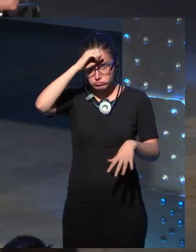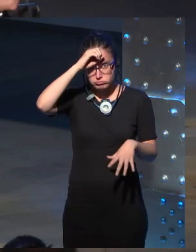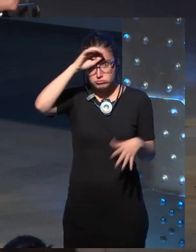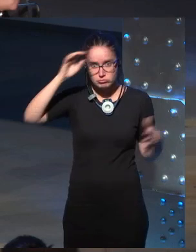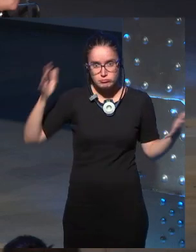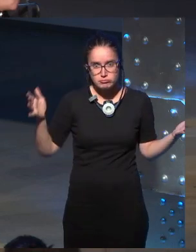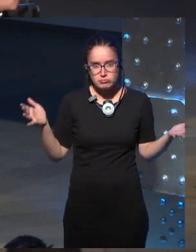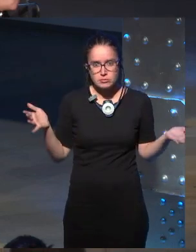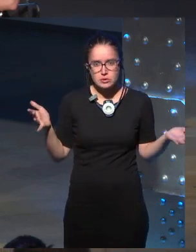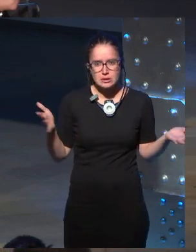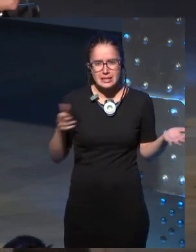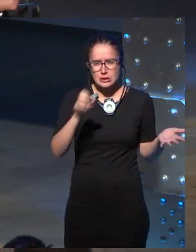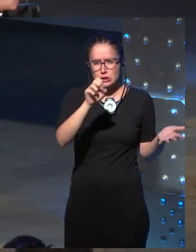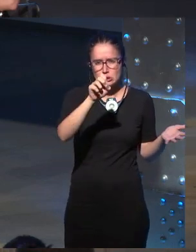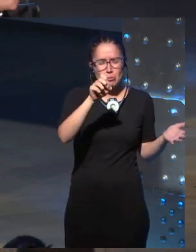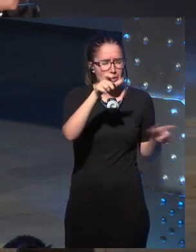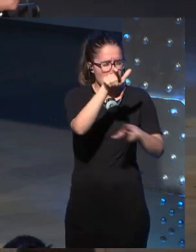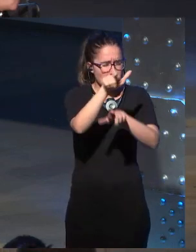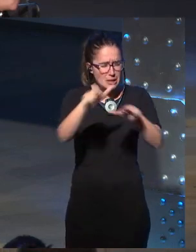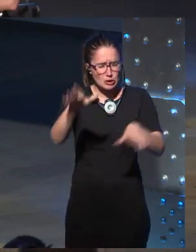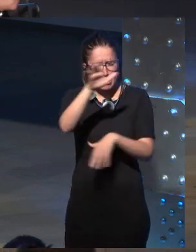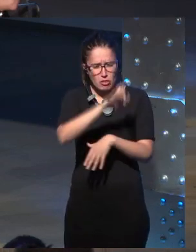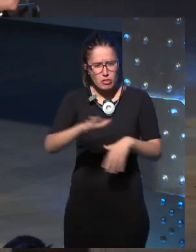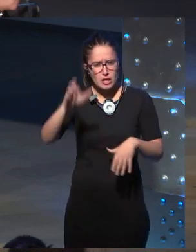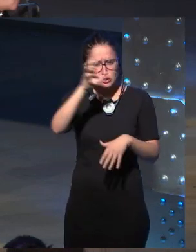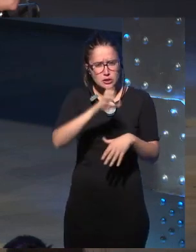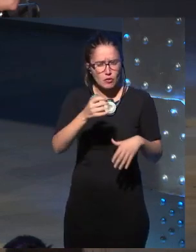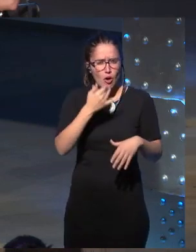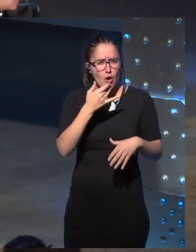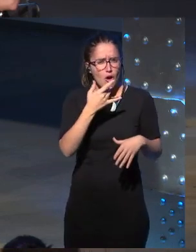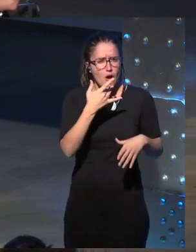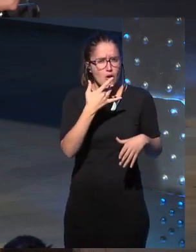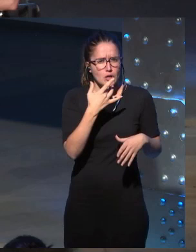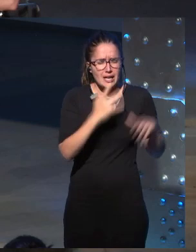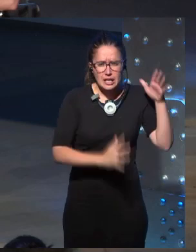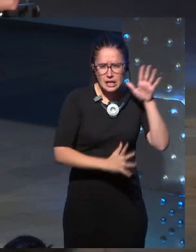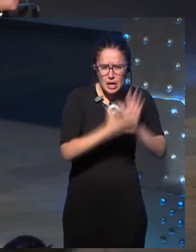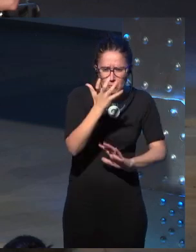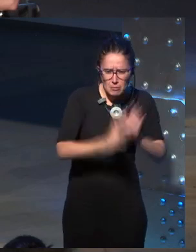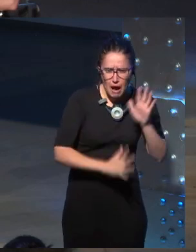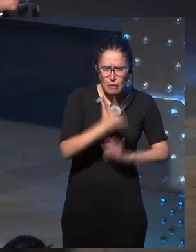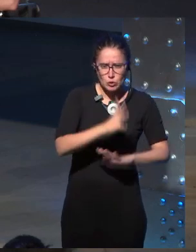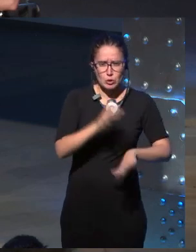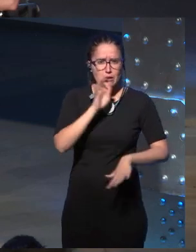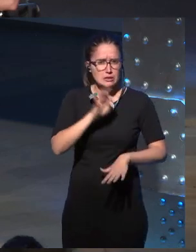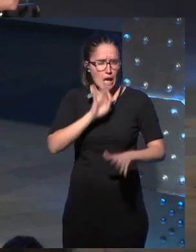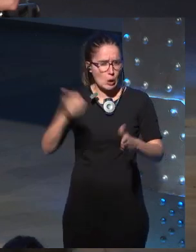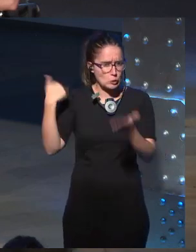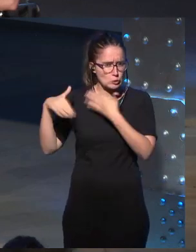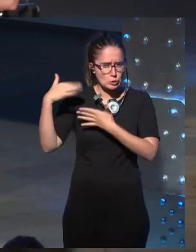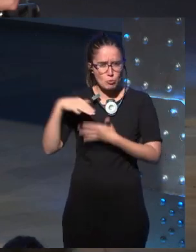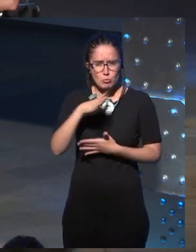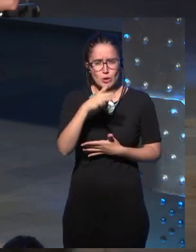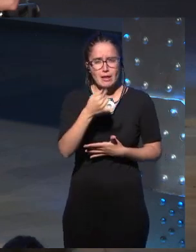Dozens of scientists were burnt alive in the past centuries because they